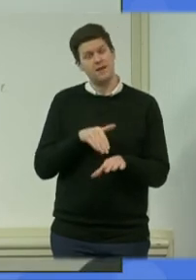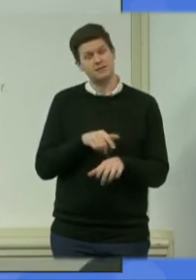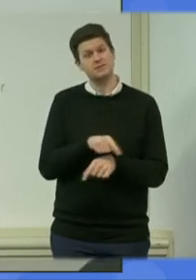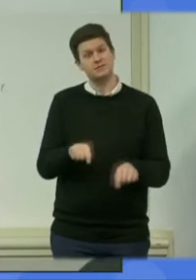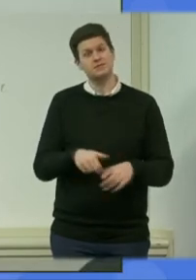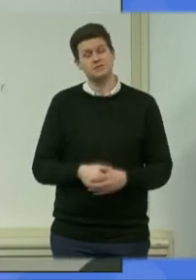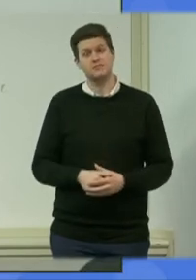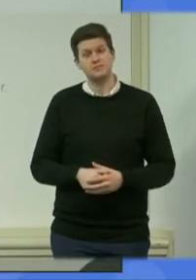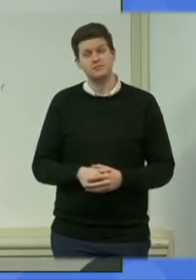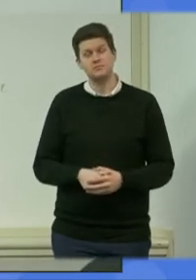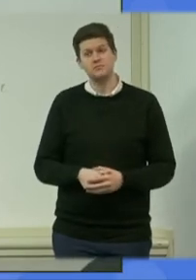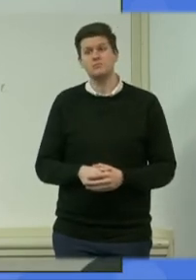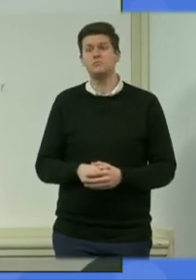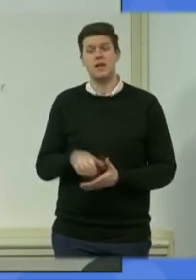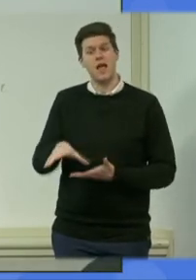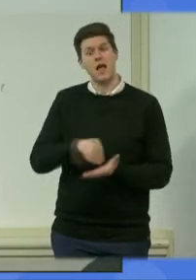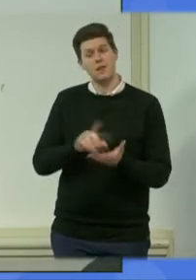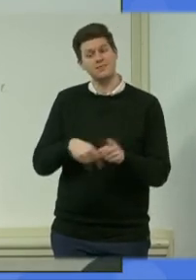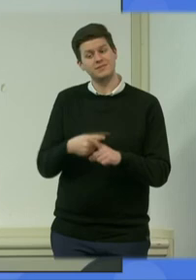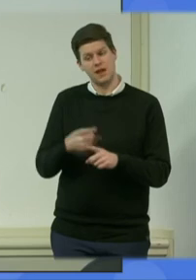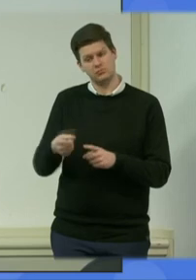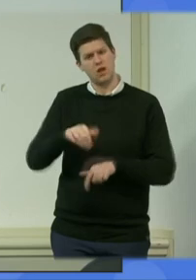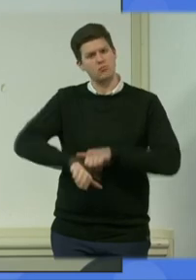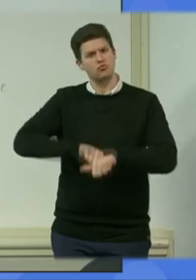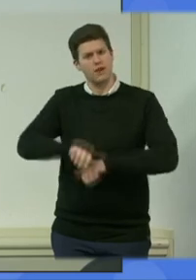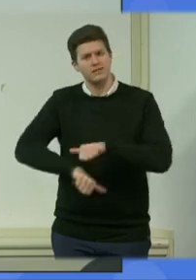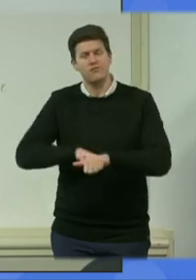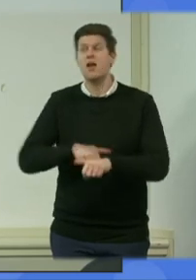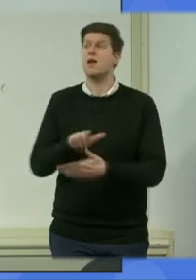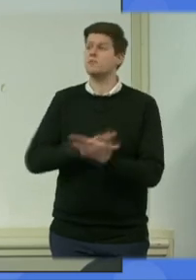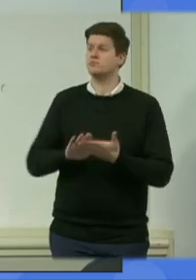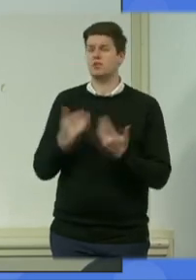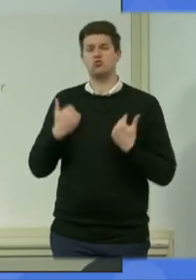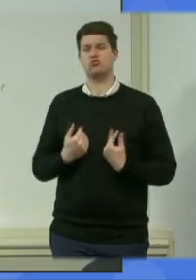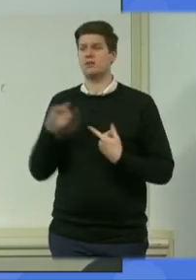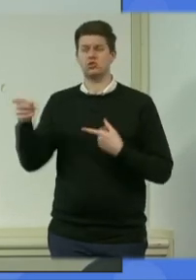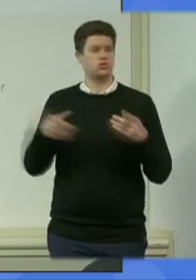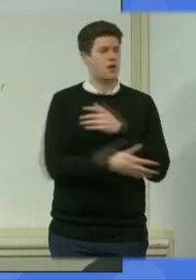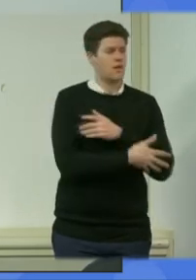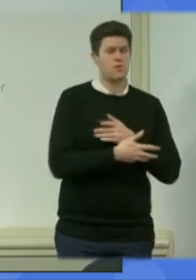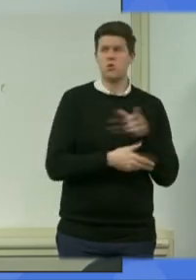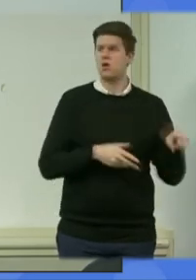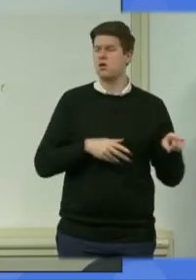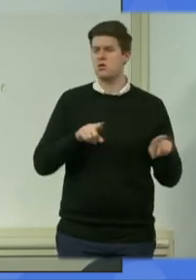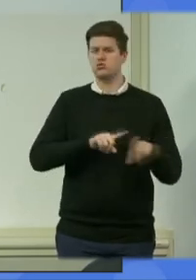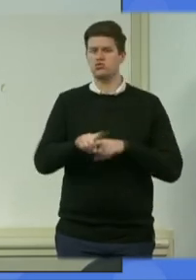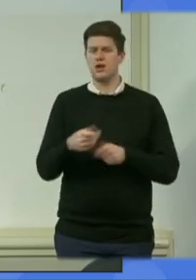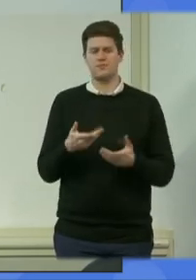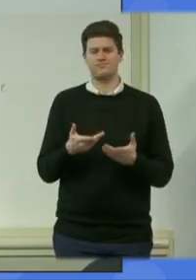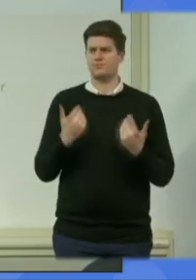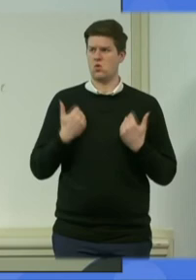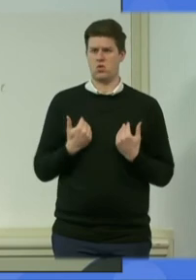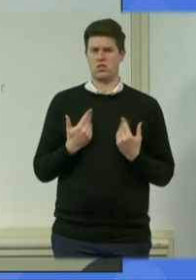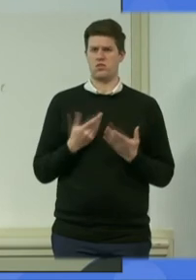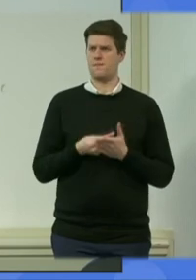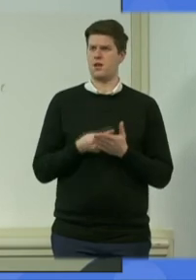the income tax system is quite progressive. It takes more money from those at the high end than it does at the low end. But you also